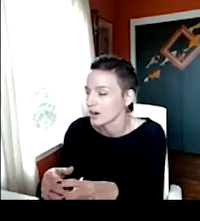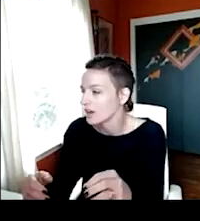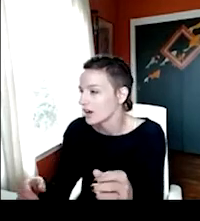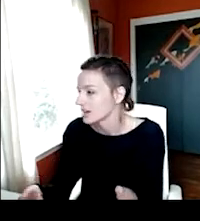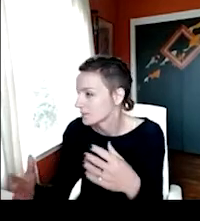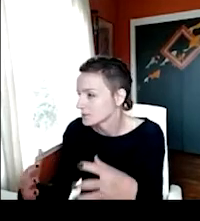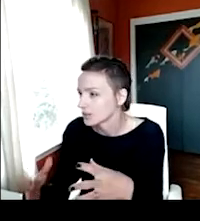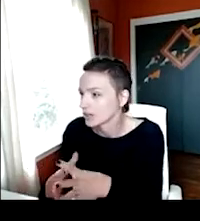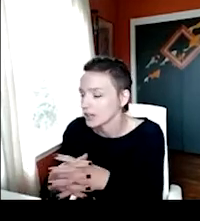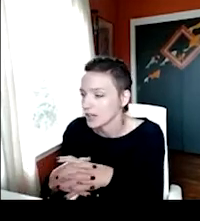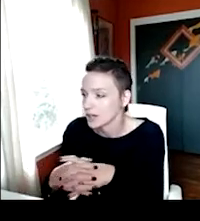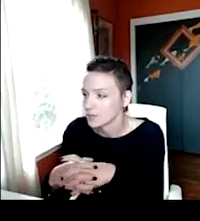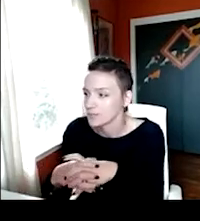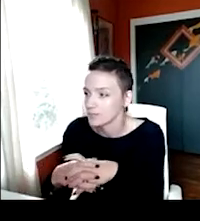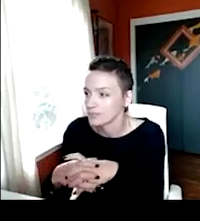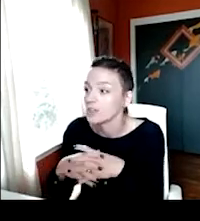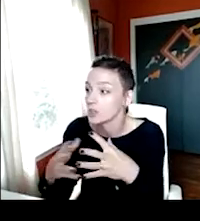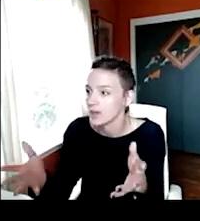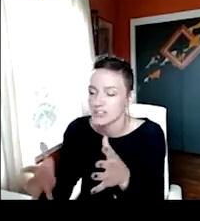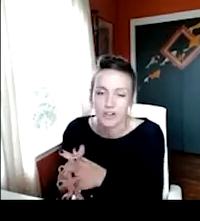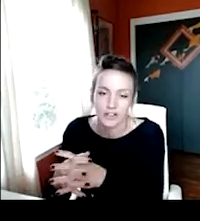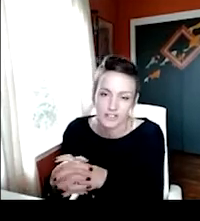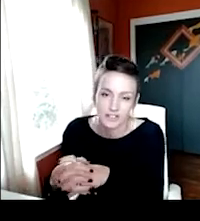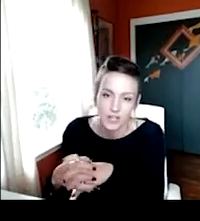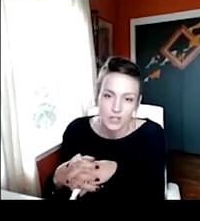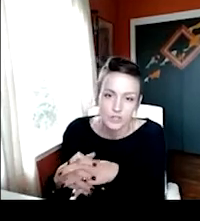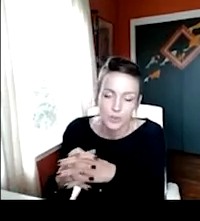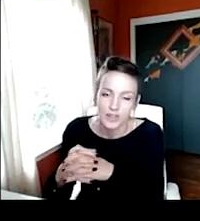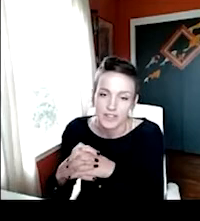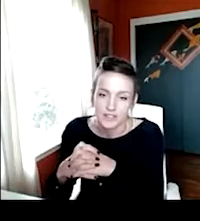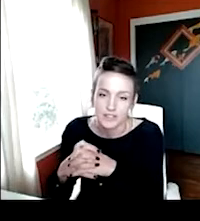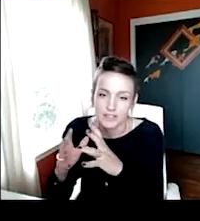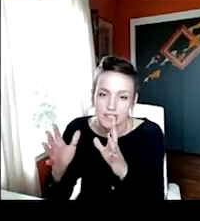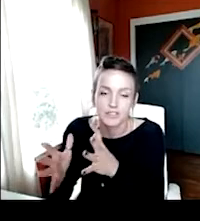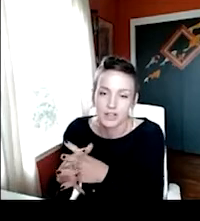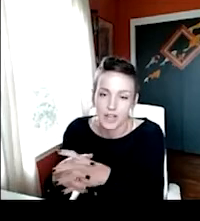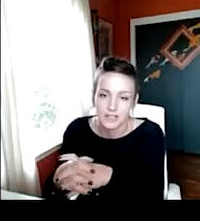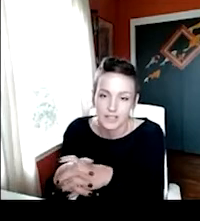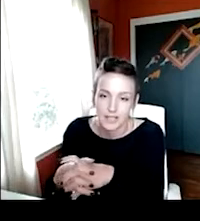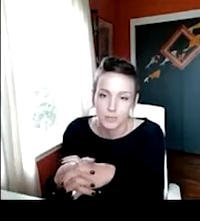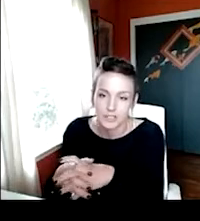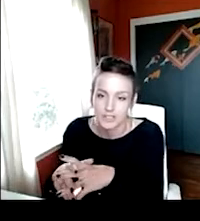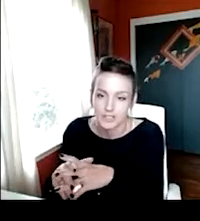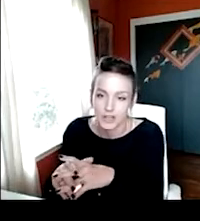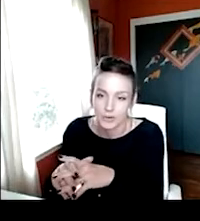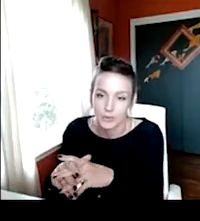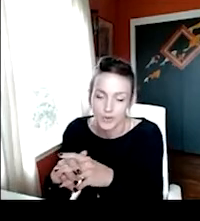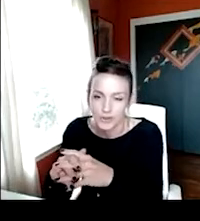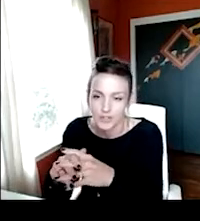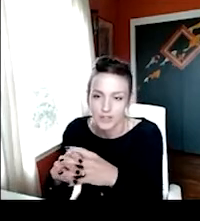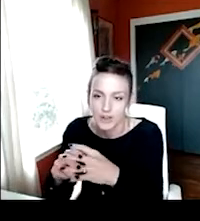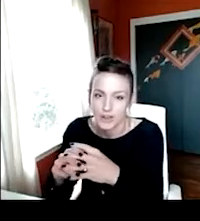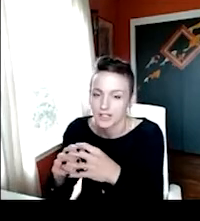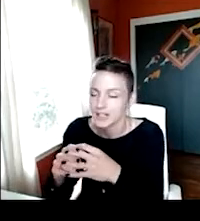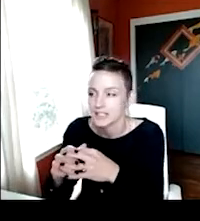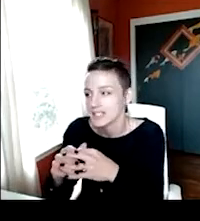our like cybersecurity new major. And so we had this Interalliance Camp, which is a group